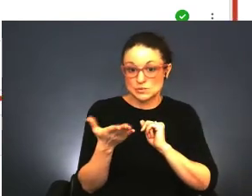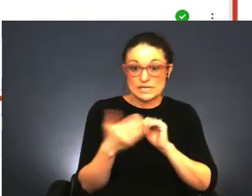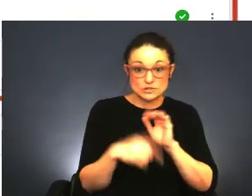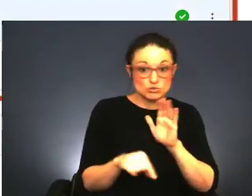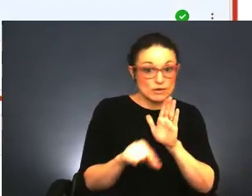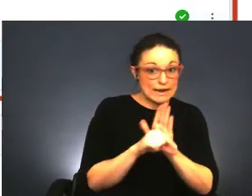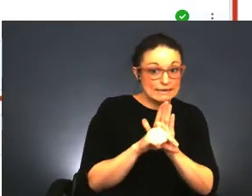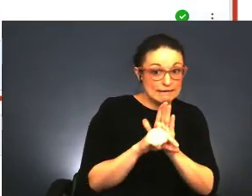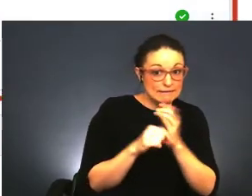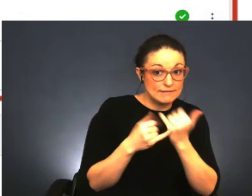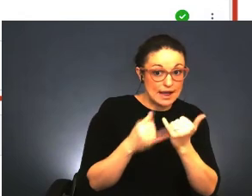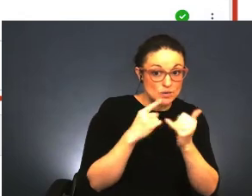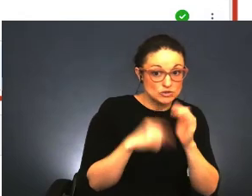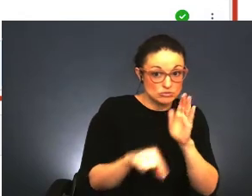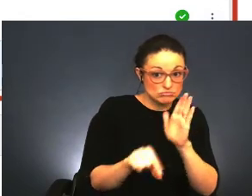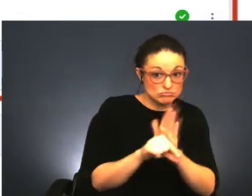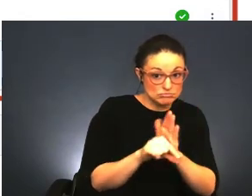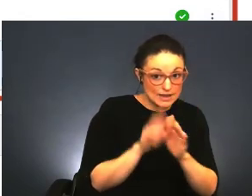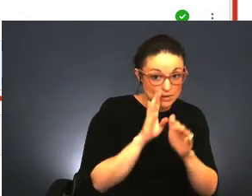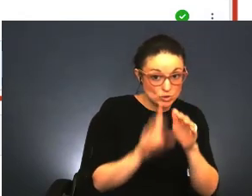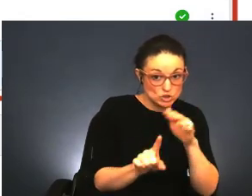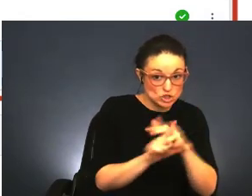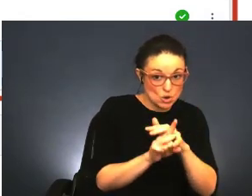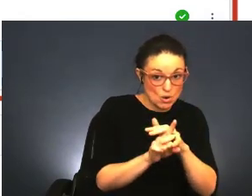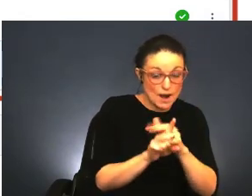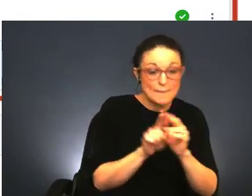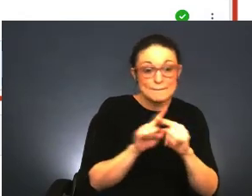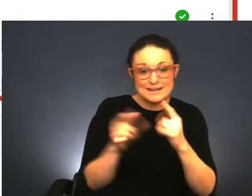which makes it show up here, but I put it in the right group.